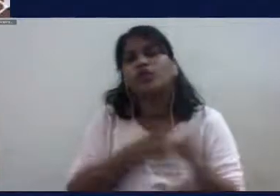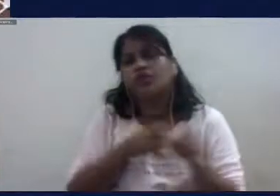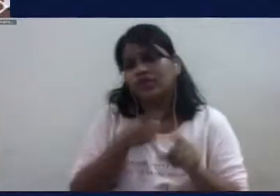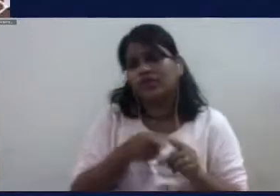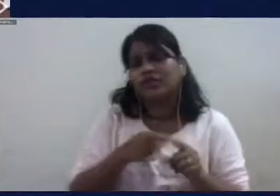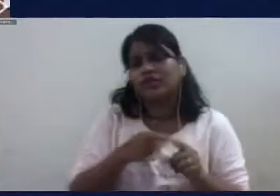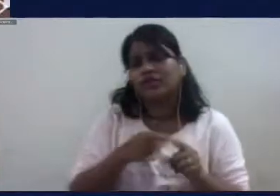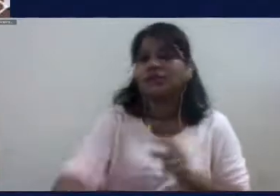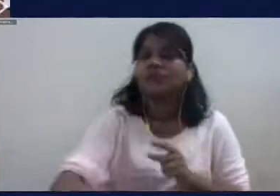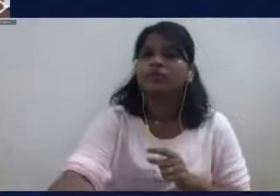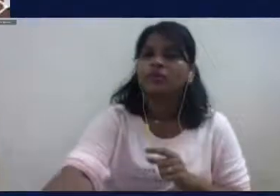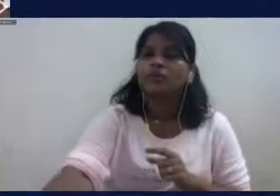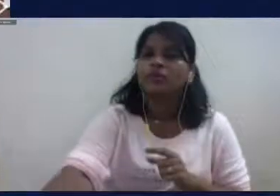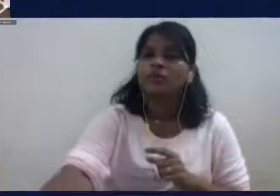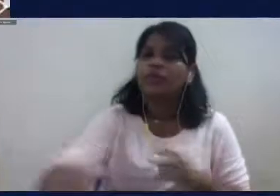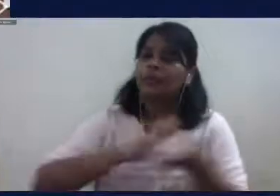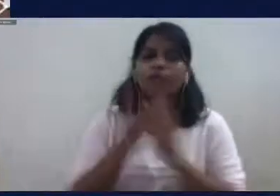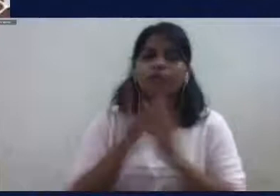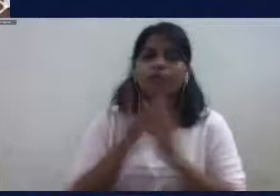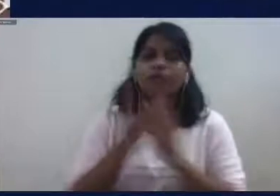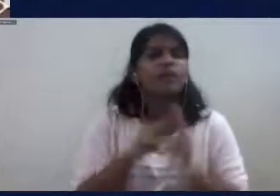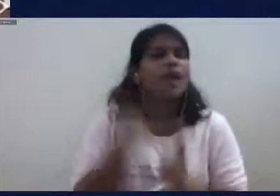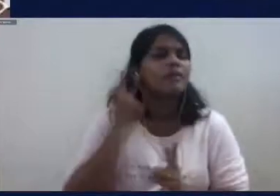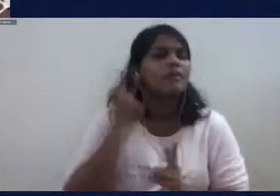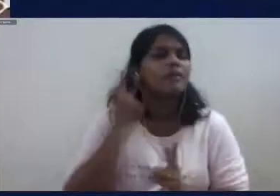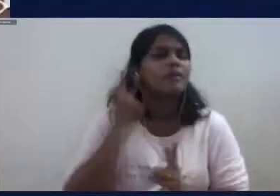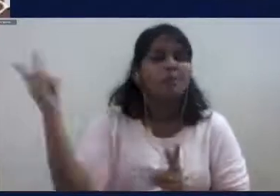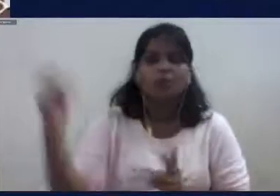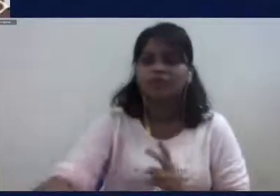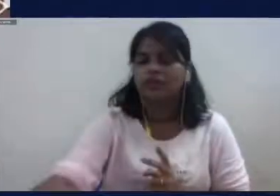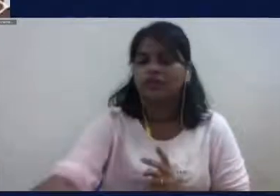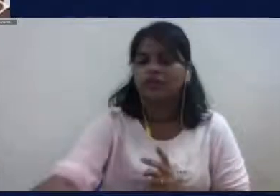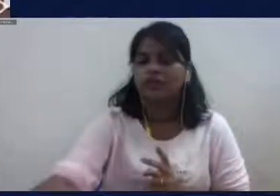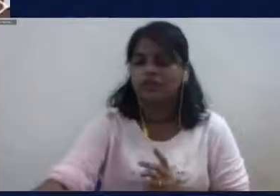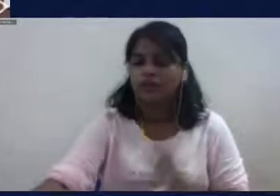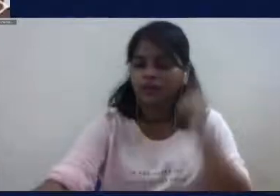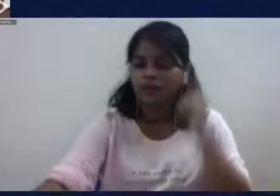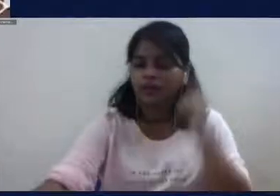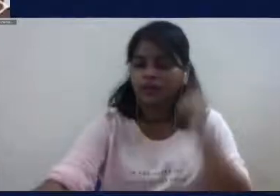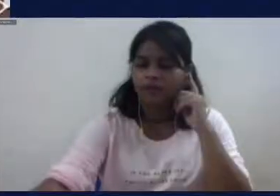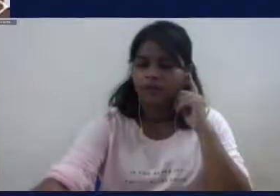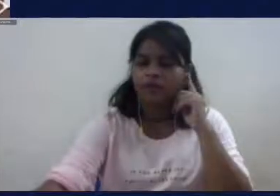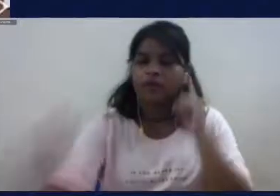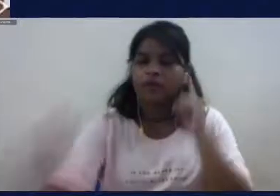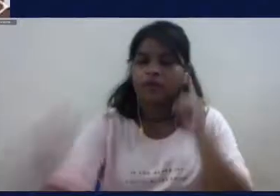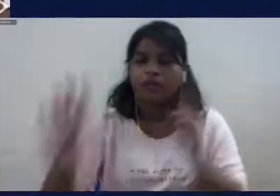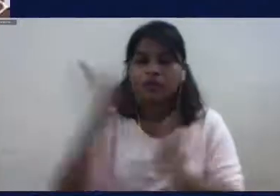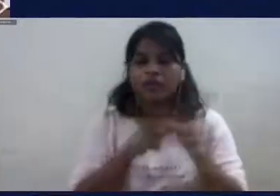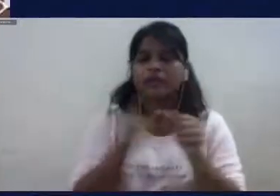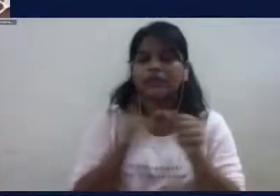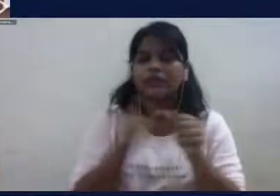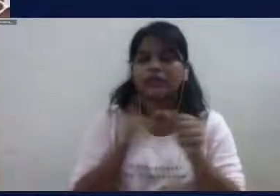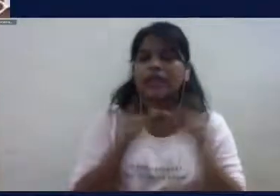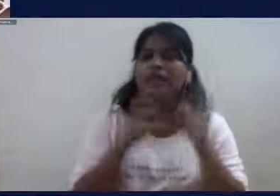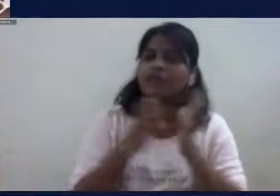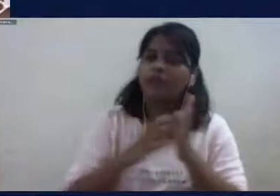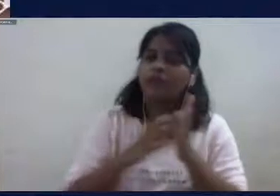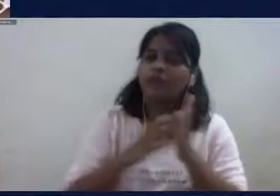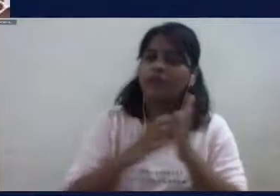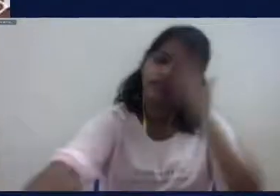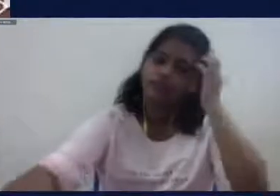So they became very famous in the last about 5, 6 years when they put out an ad on